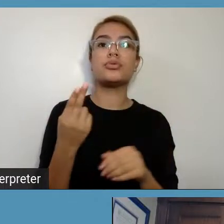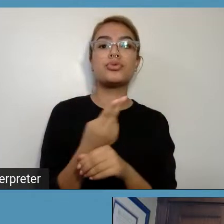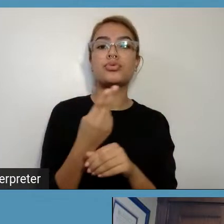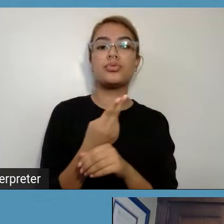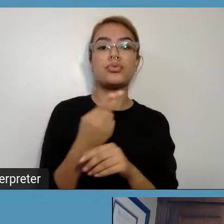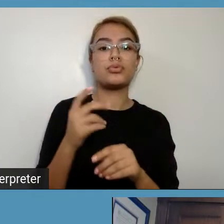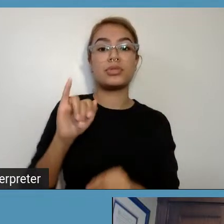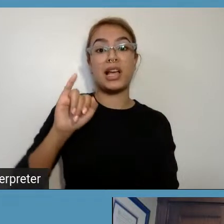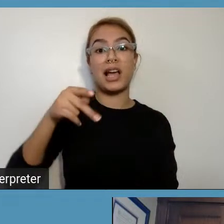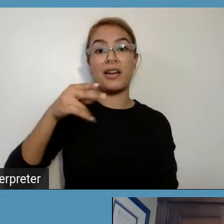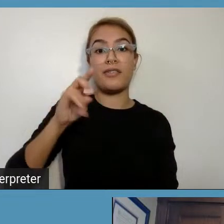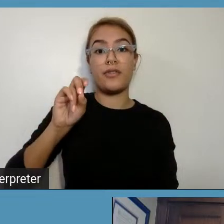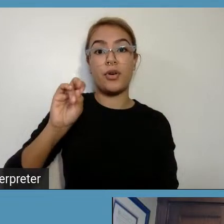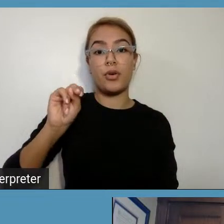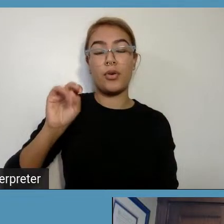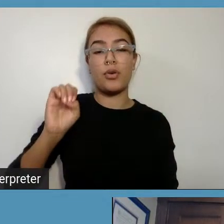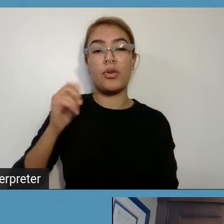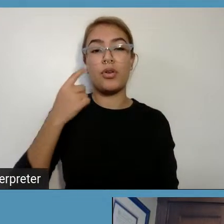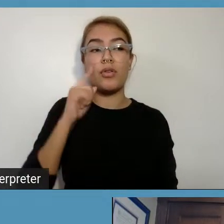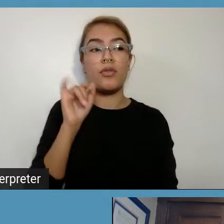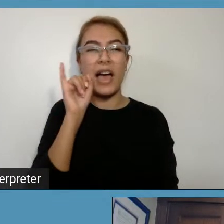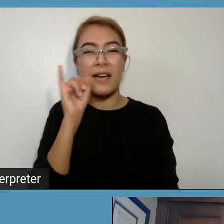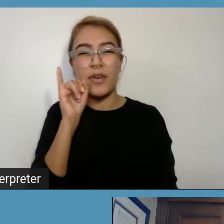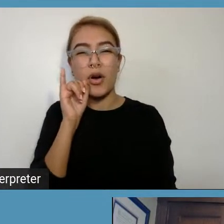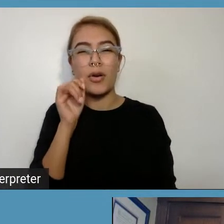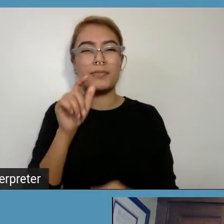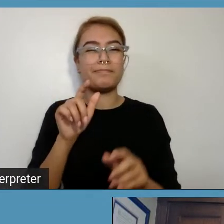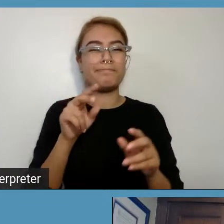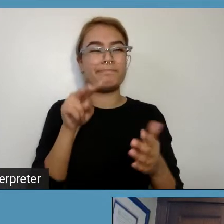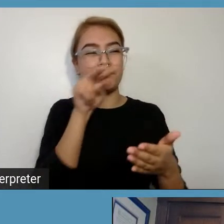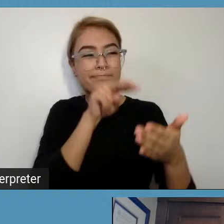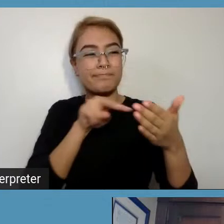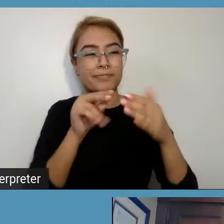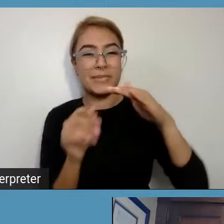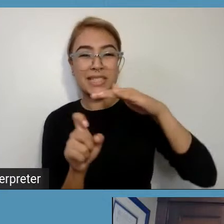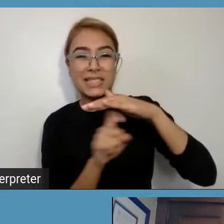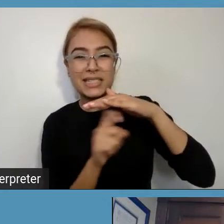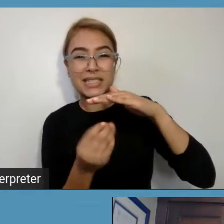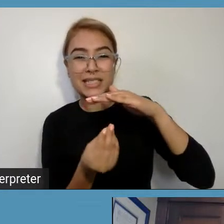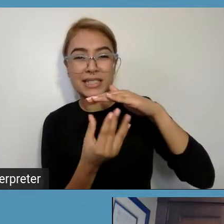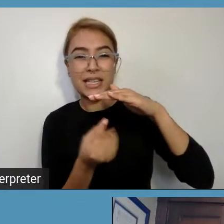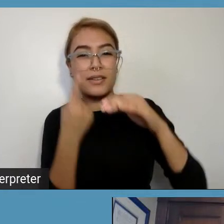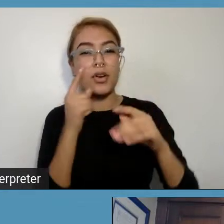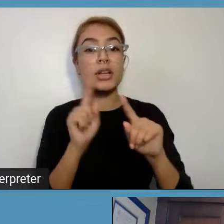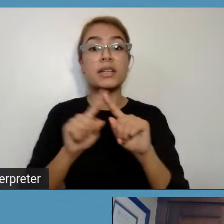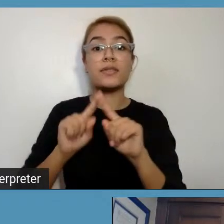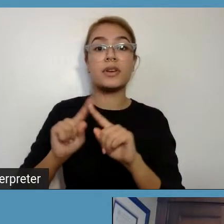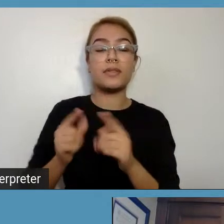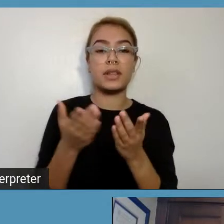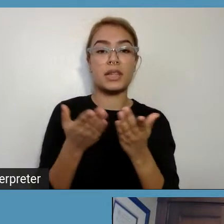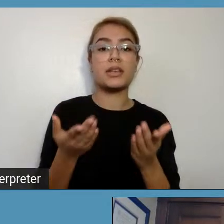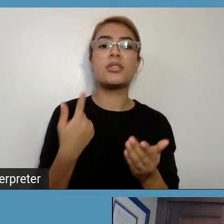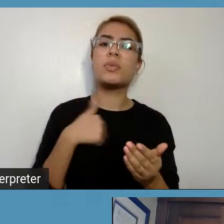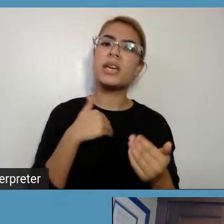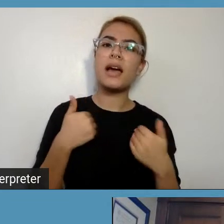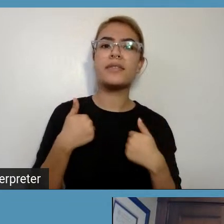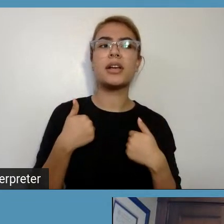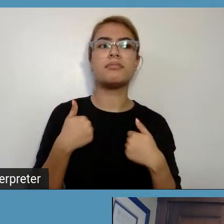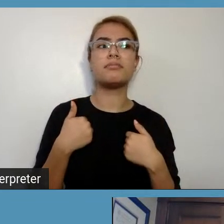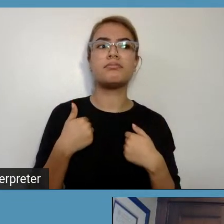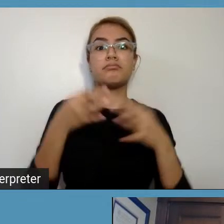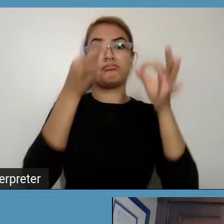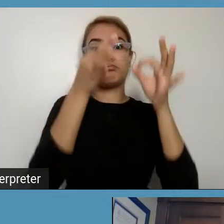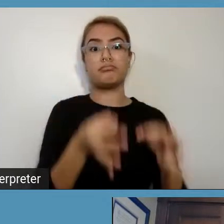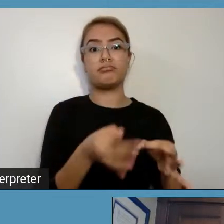the iPhones to do the LiDAR scanning of different things. So we do have some set things that we do use